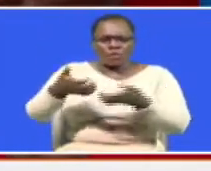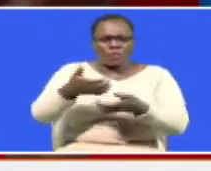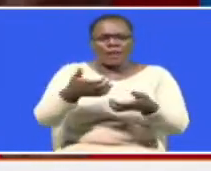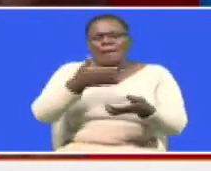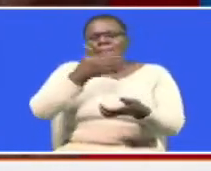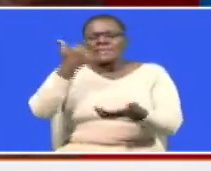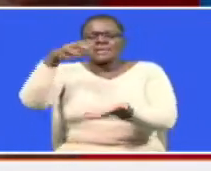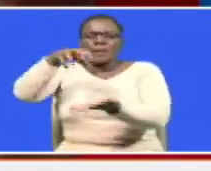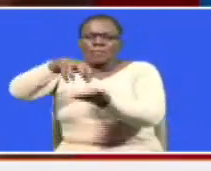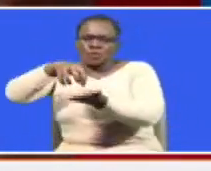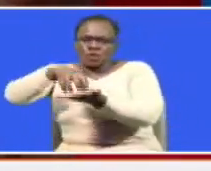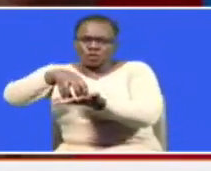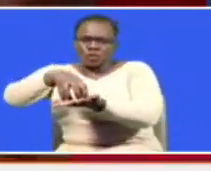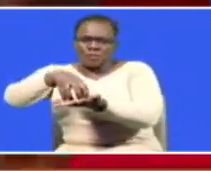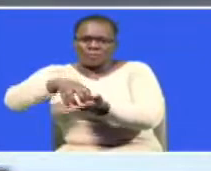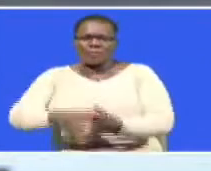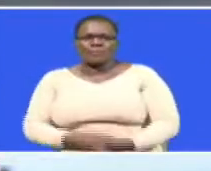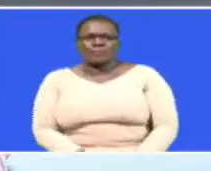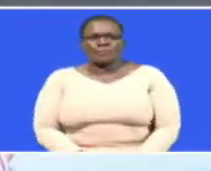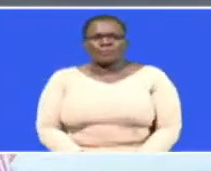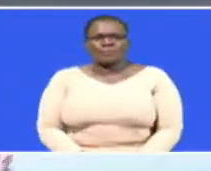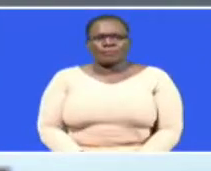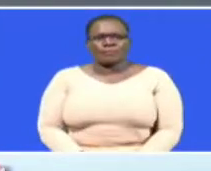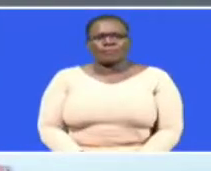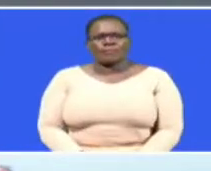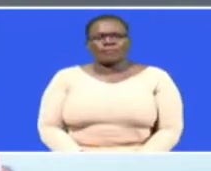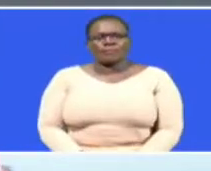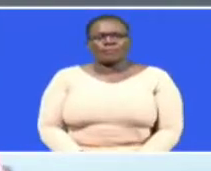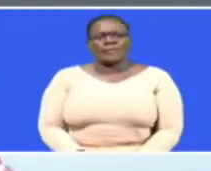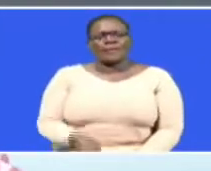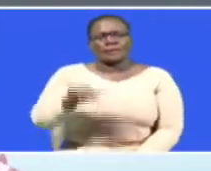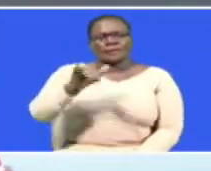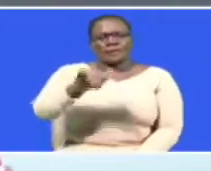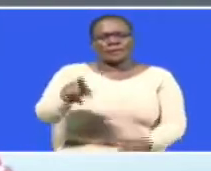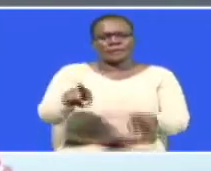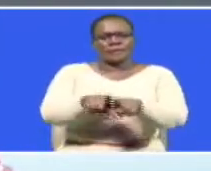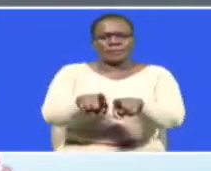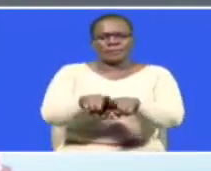much better place. Naam, tukisalia kwenye pumzi hiyo ni kwamba